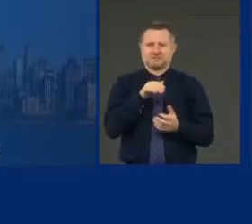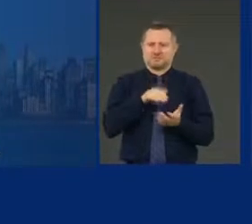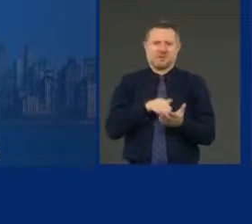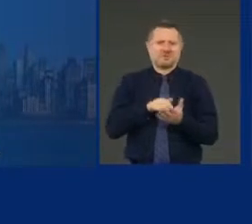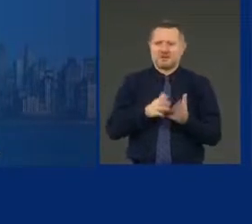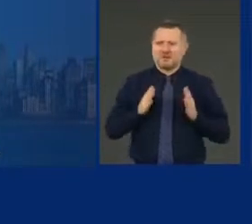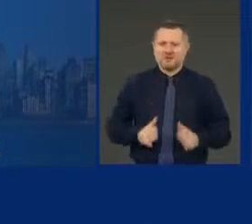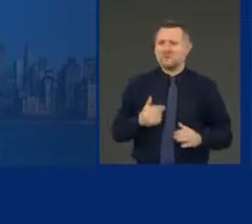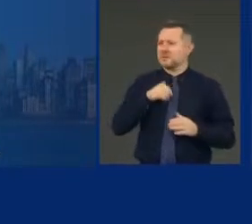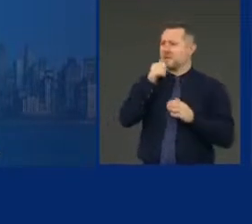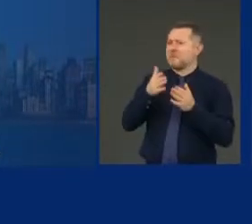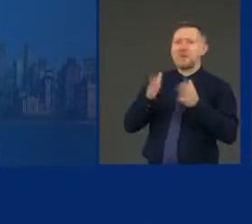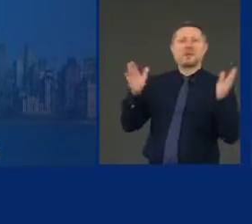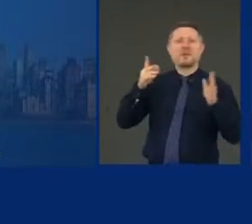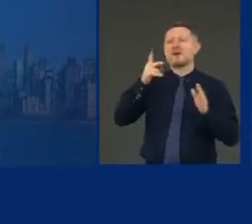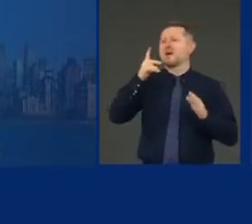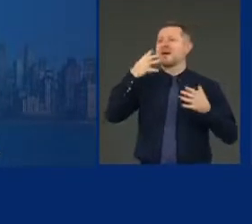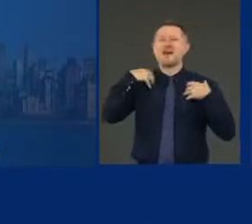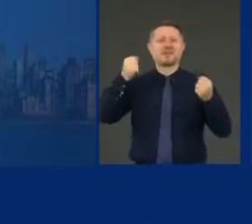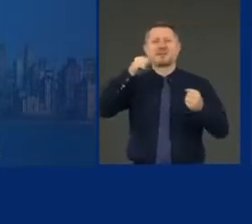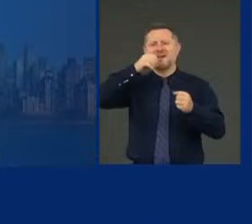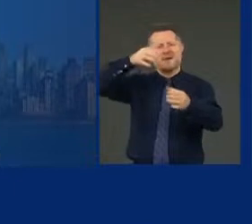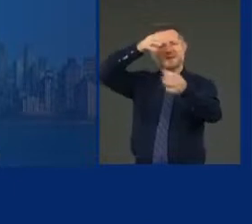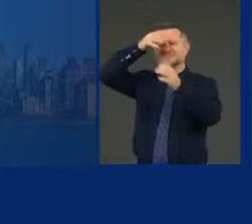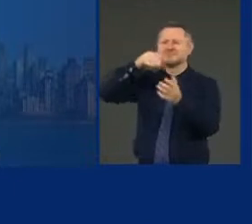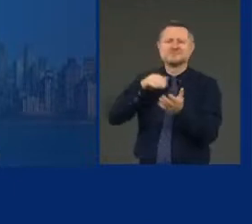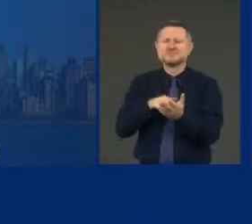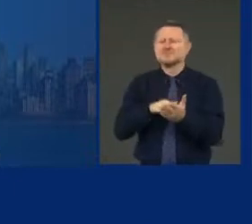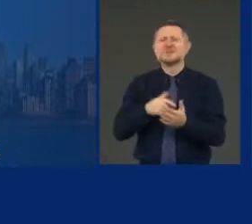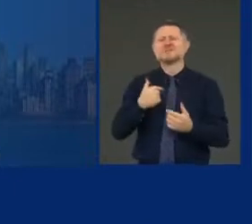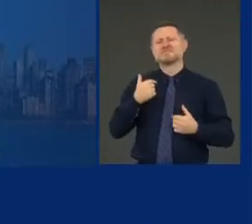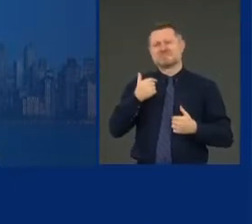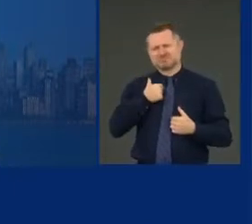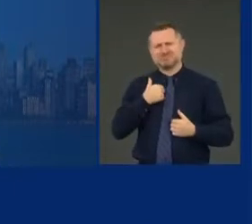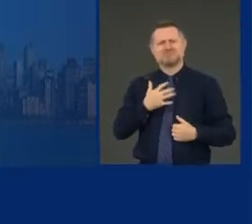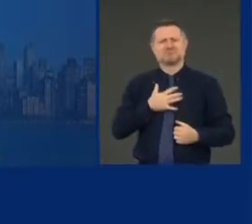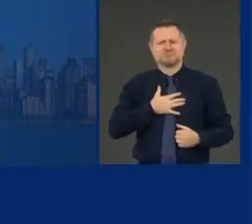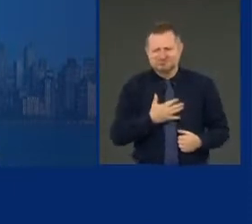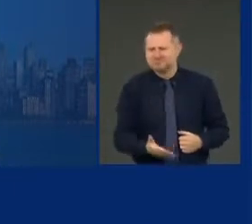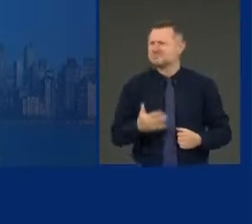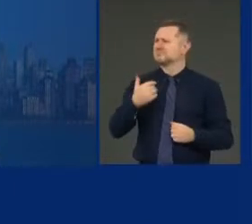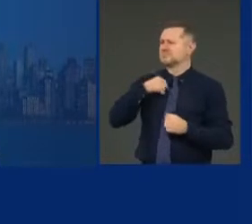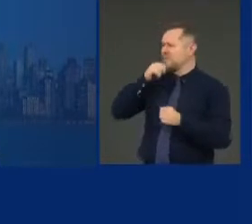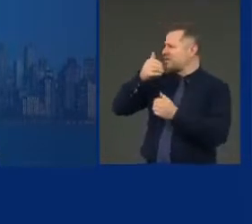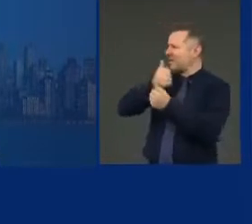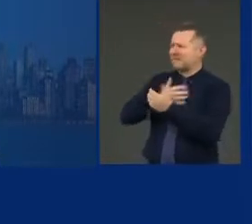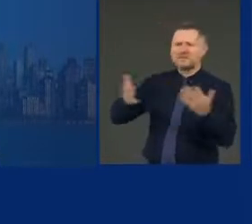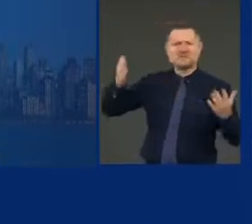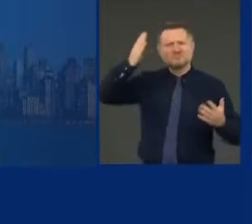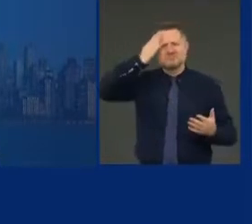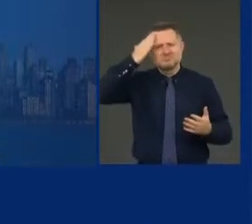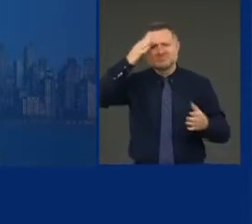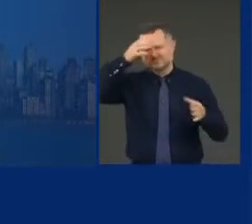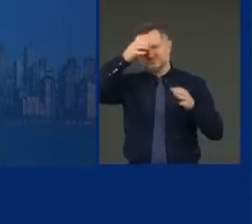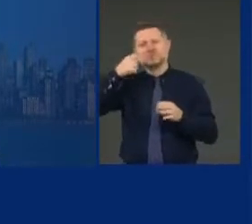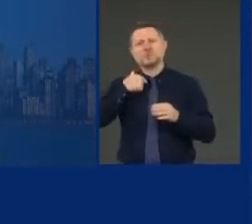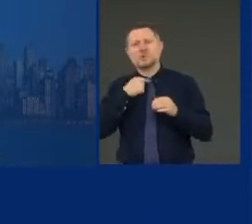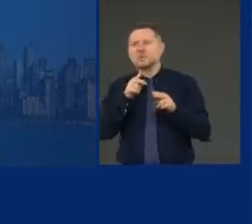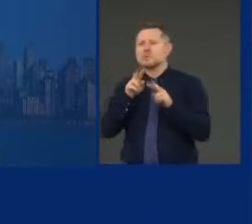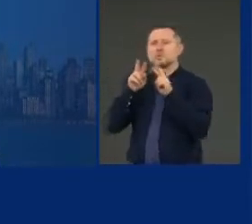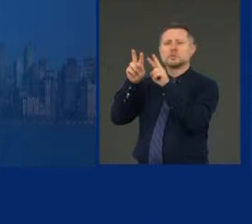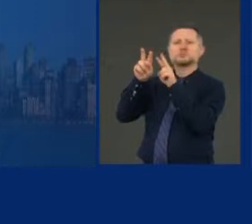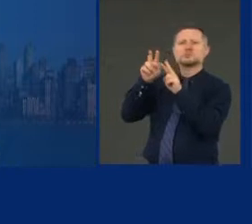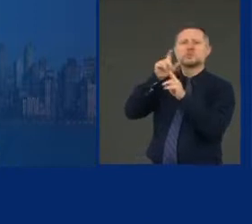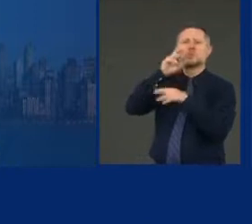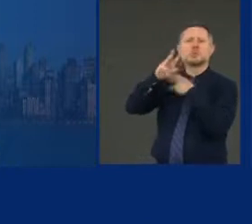what you don't know. I go to global experts. And this is a matter of life and death. And I want to make sure I get the